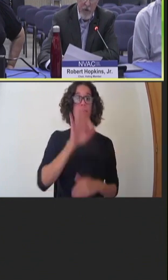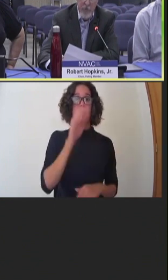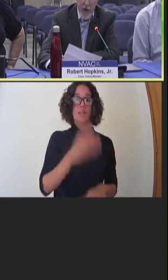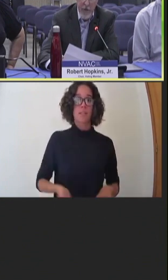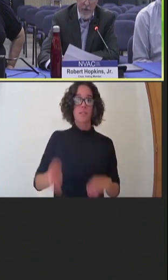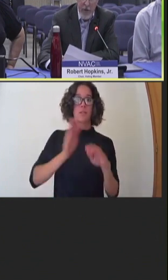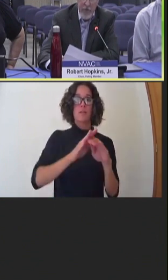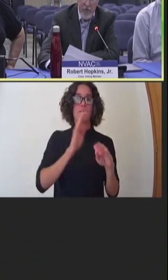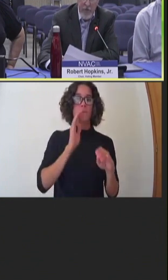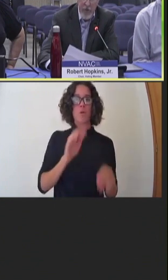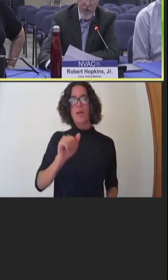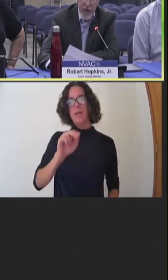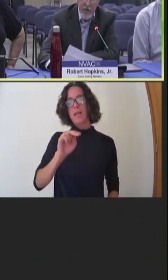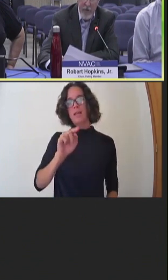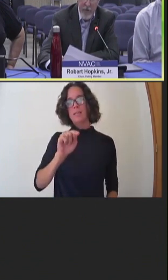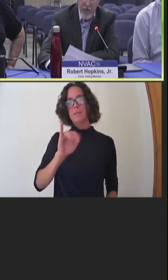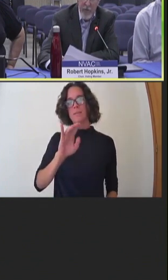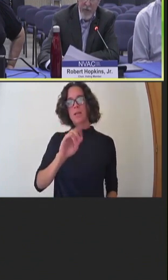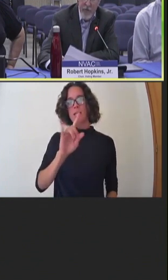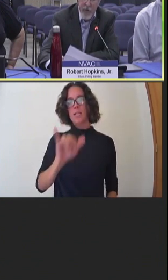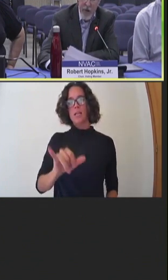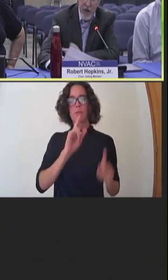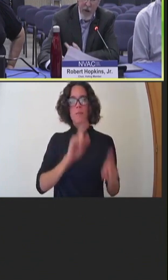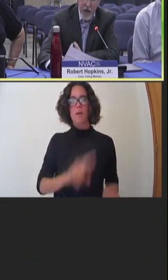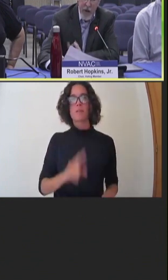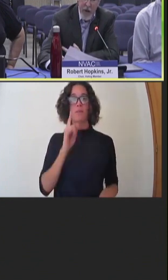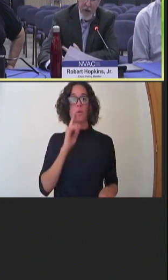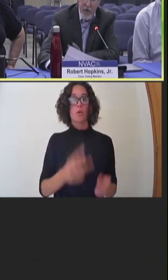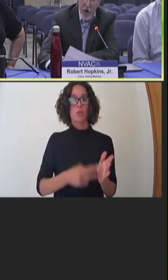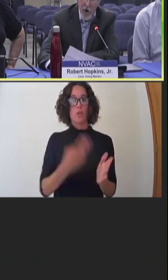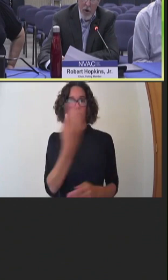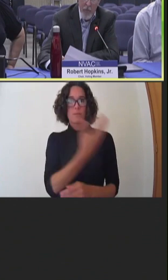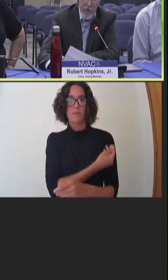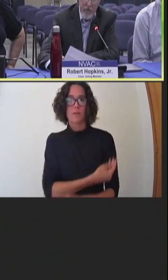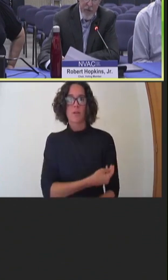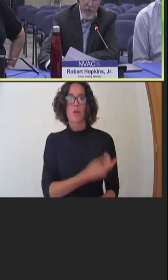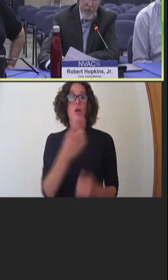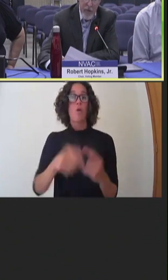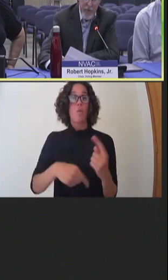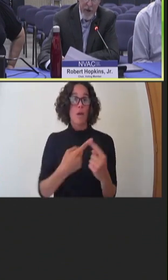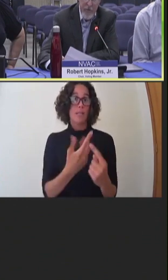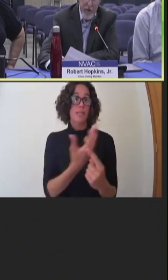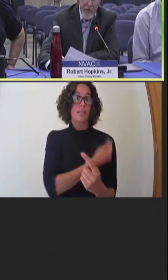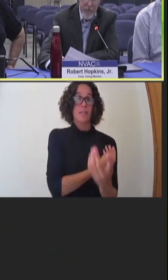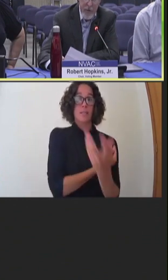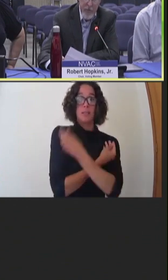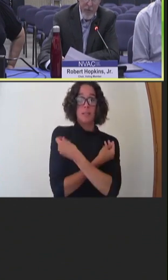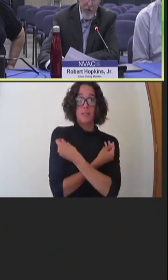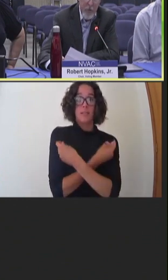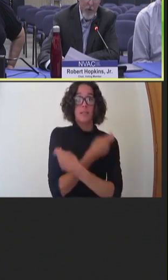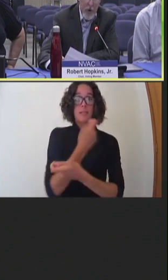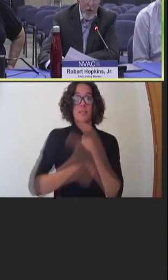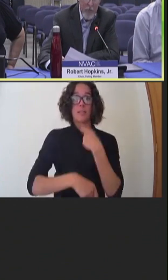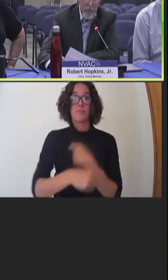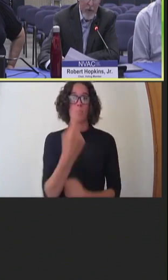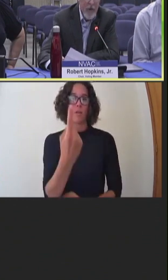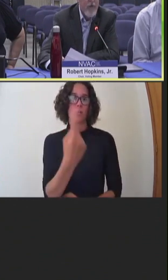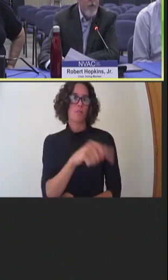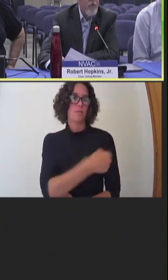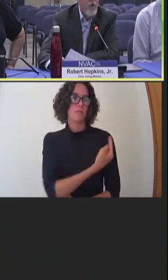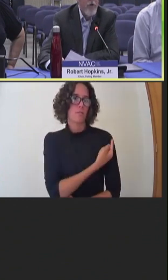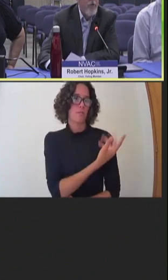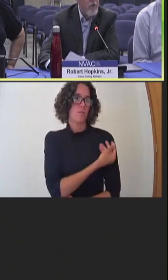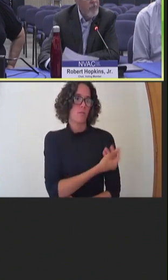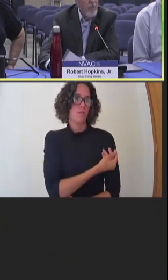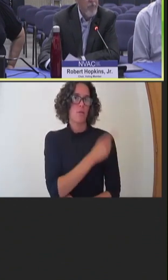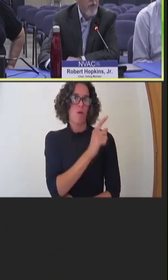2-dose vaccinations when the vaccine was administered in each arm instead of both vaccines administered into one arm. Dr.